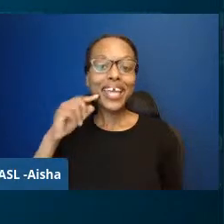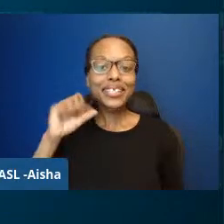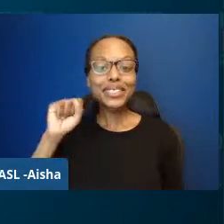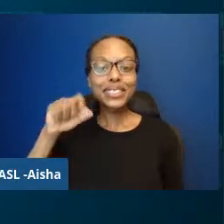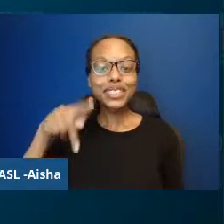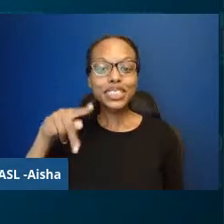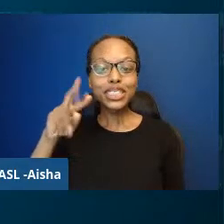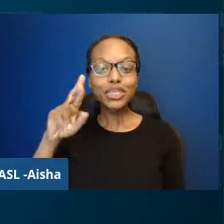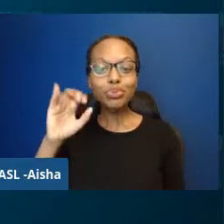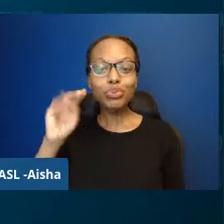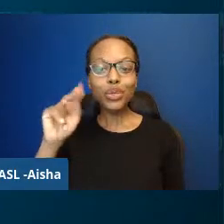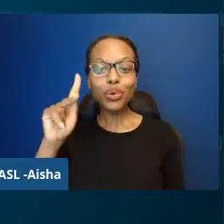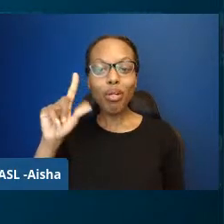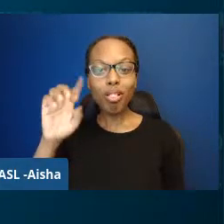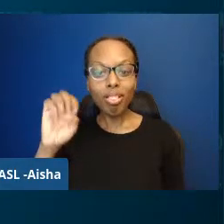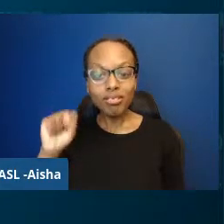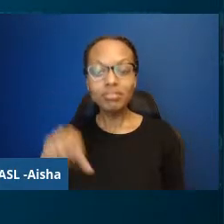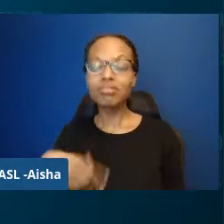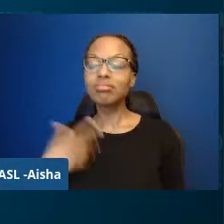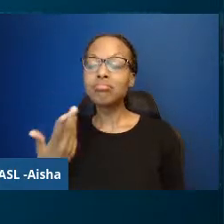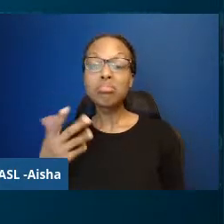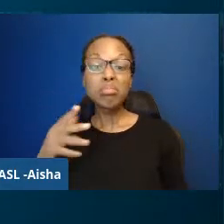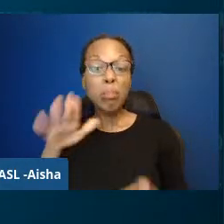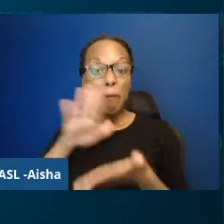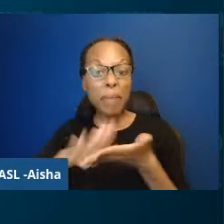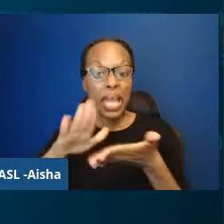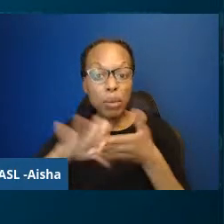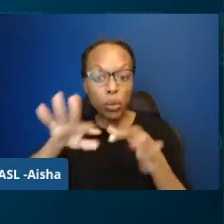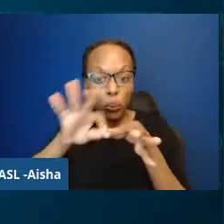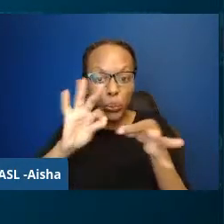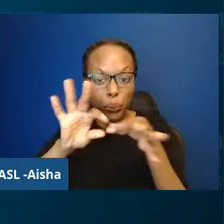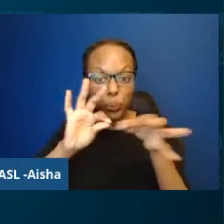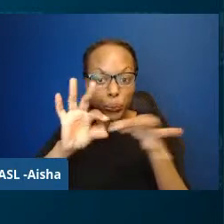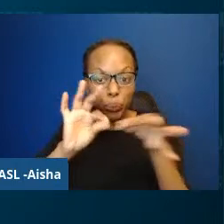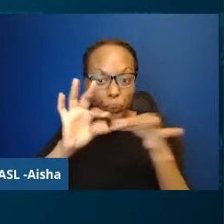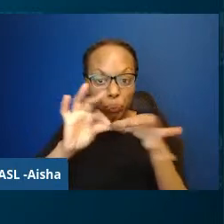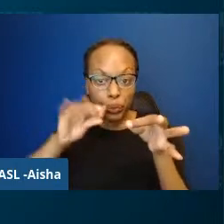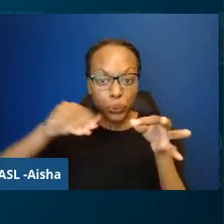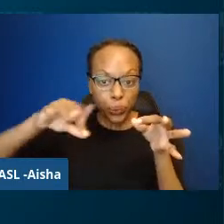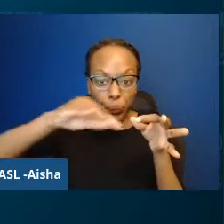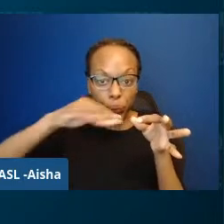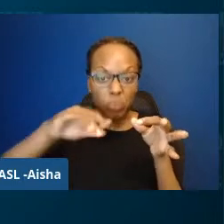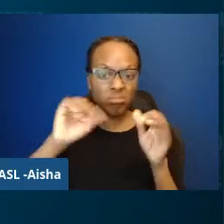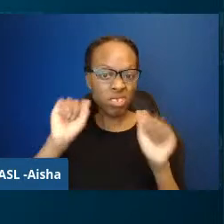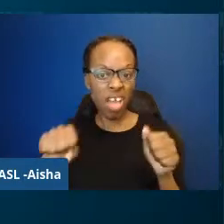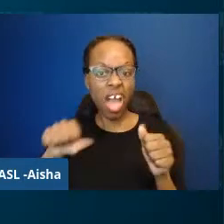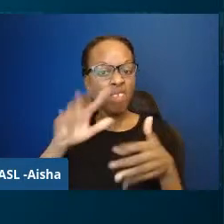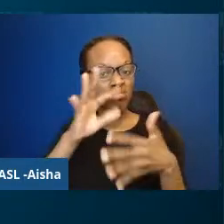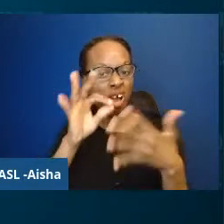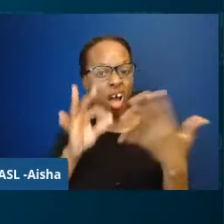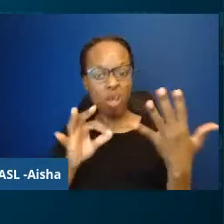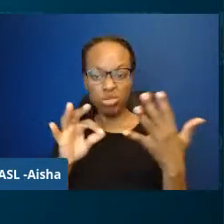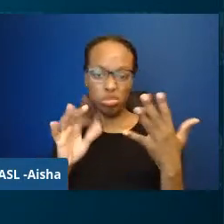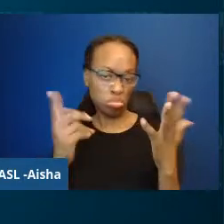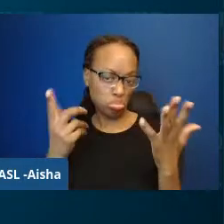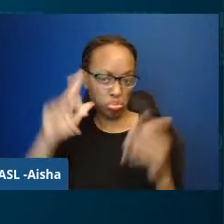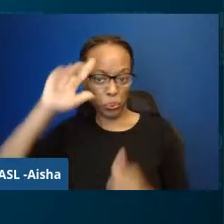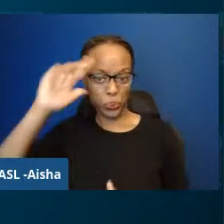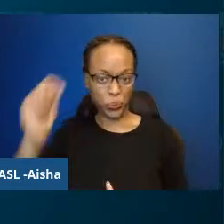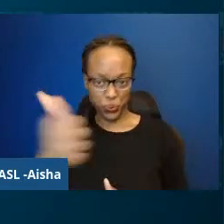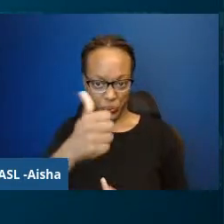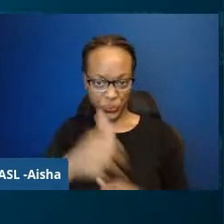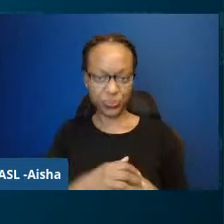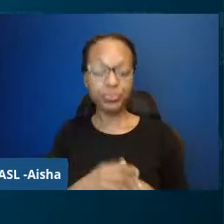use tiny little bits of torn up paper. There are really a lot of options. Okay, so now we have our